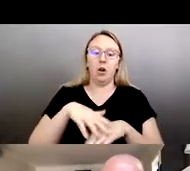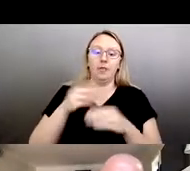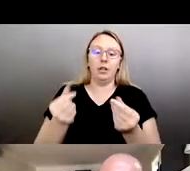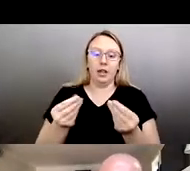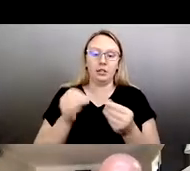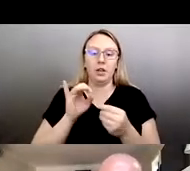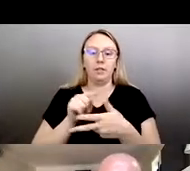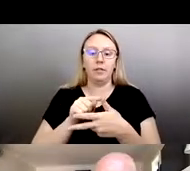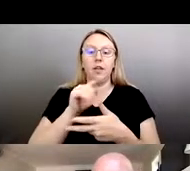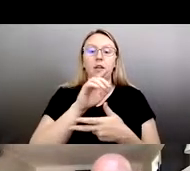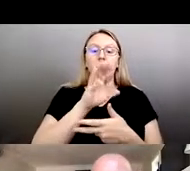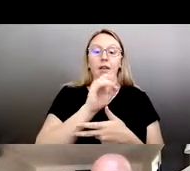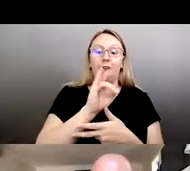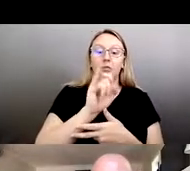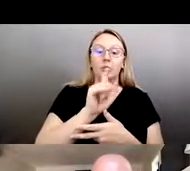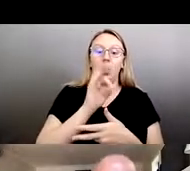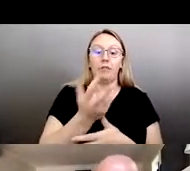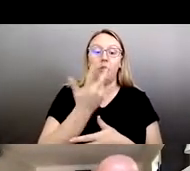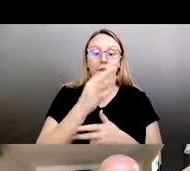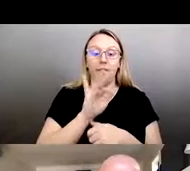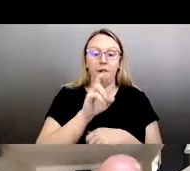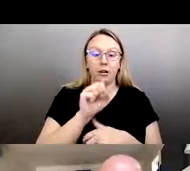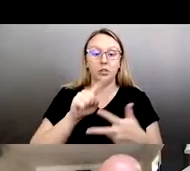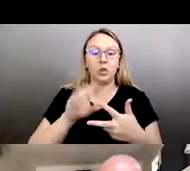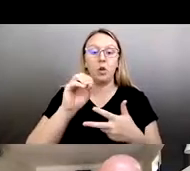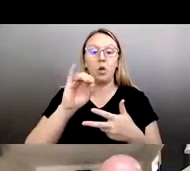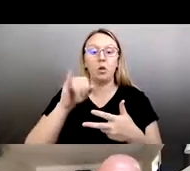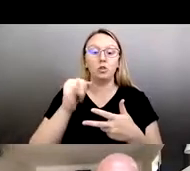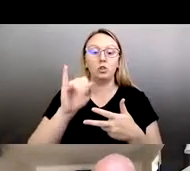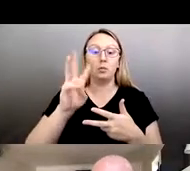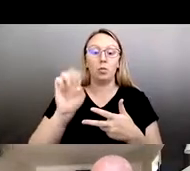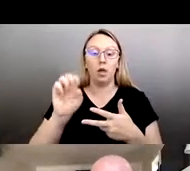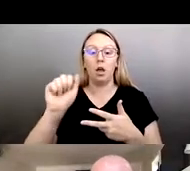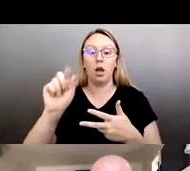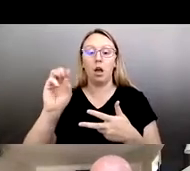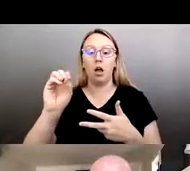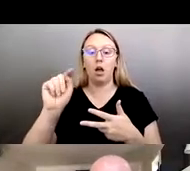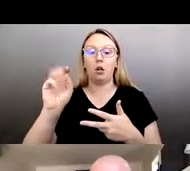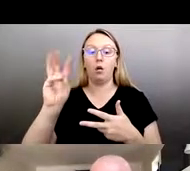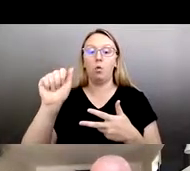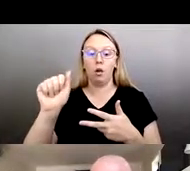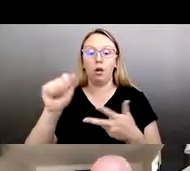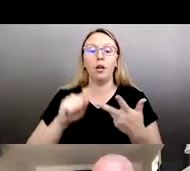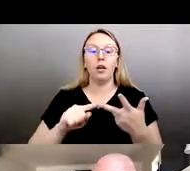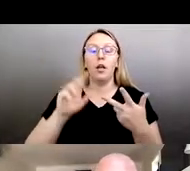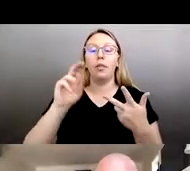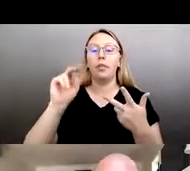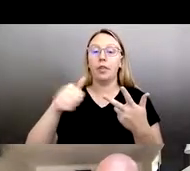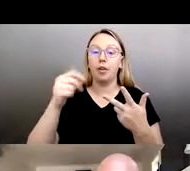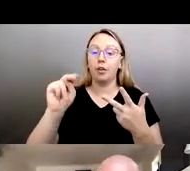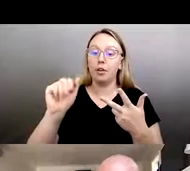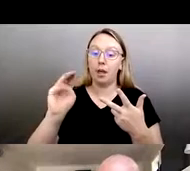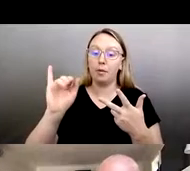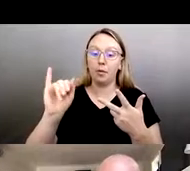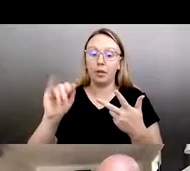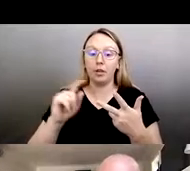Three Fires, the Ojibwe, Ottawa, and Potawatomi nations. Many other tribes, such as the Miami, Ho-Chunk, Menominee,